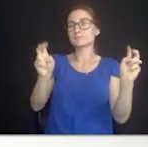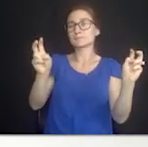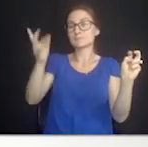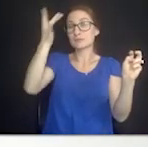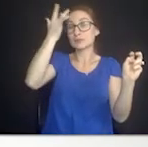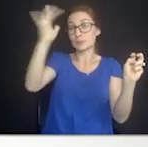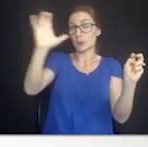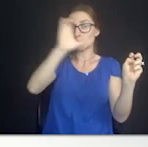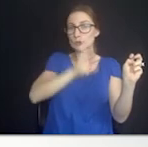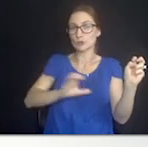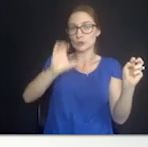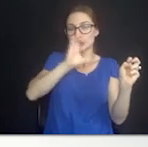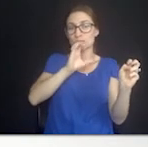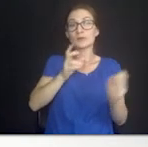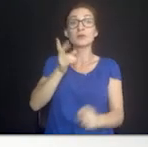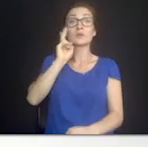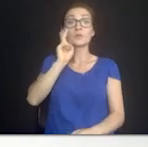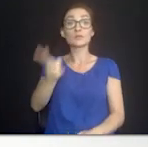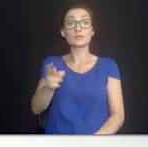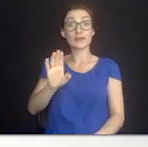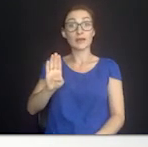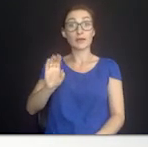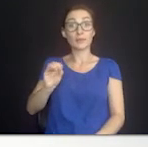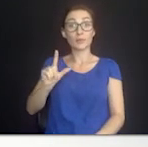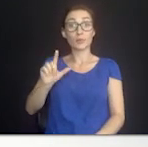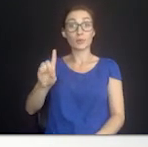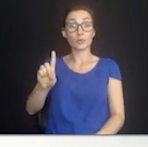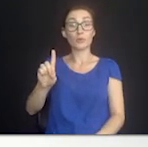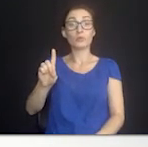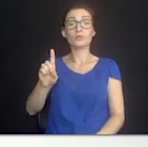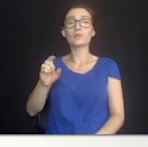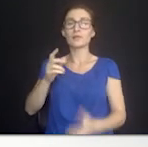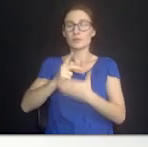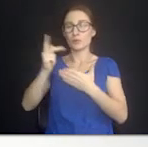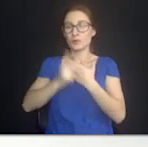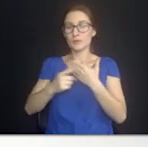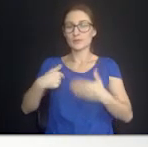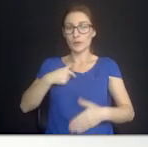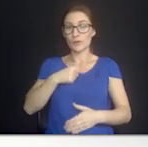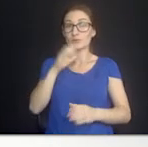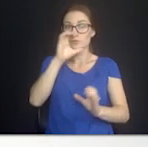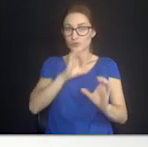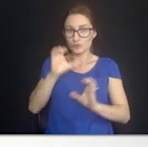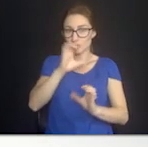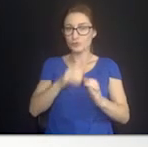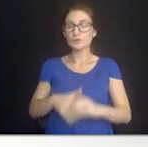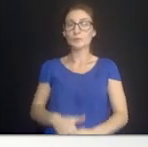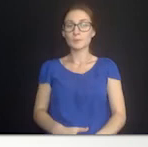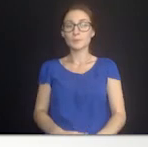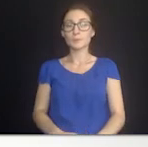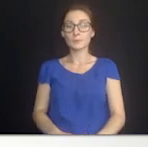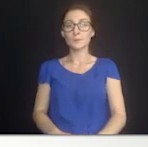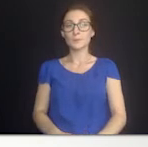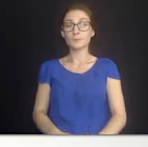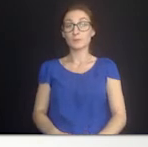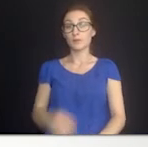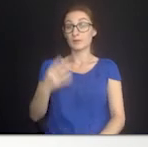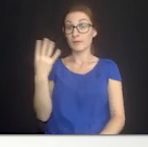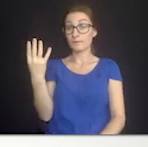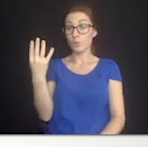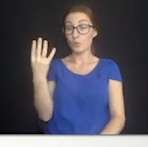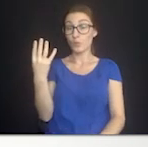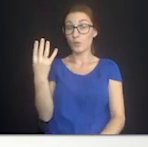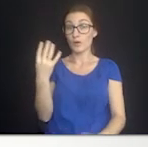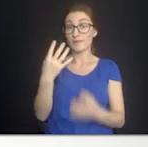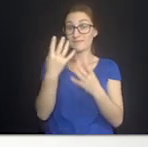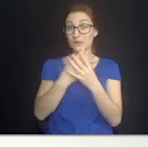smart search feature. So you'll see in bold the programs that we searched. The 4 that are included will